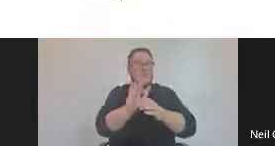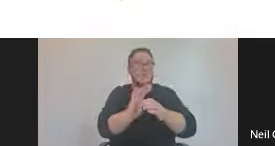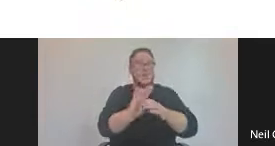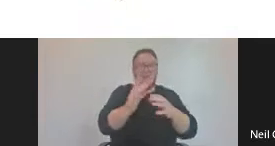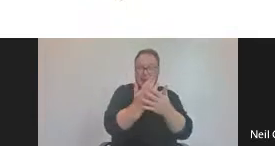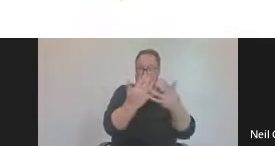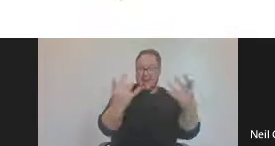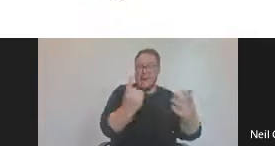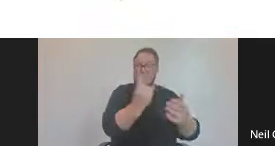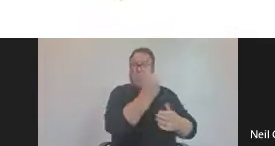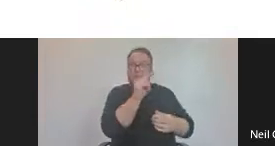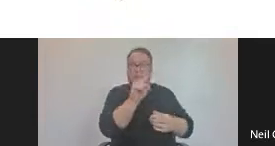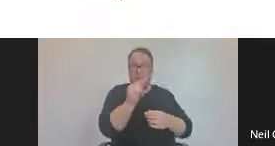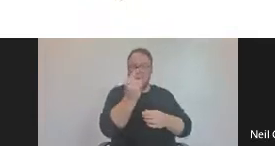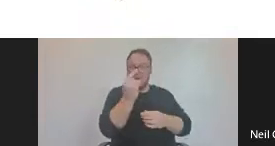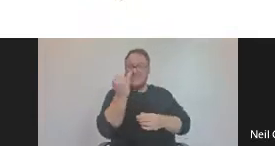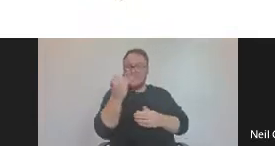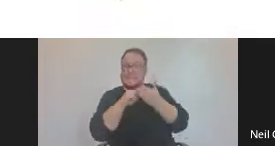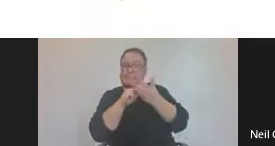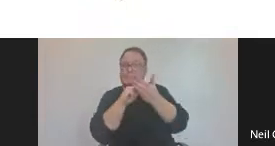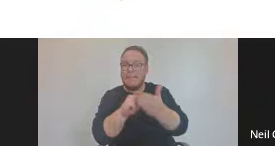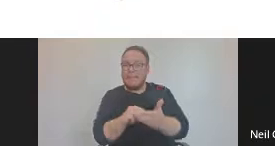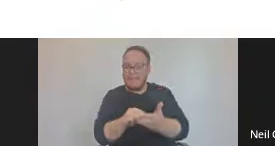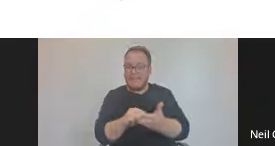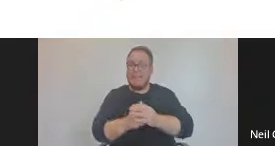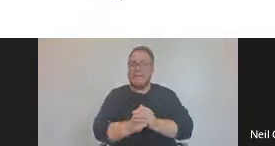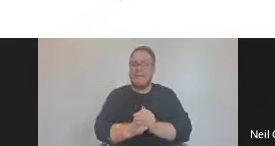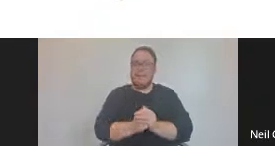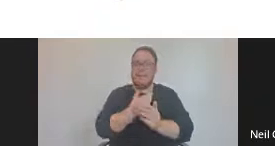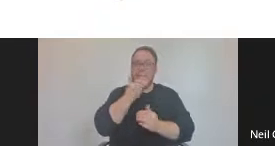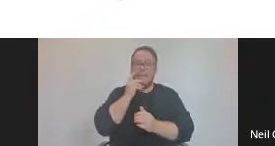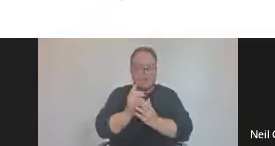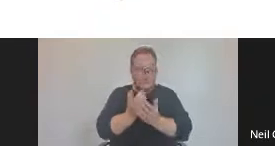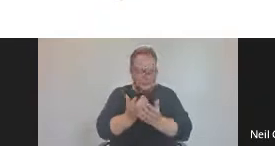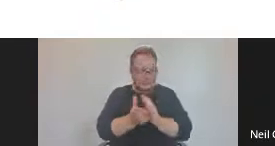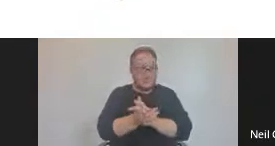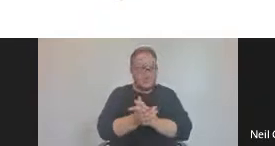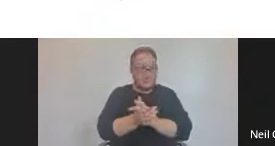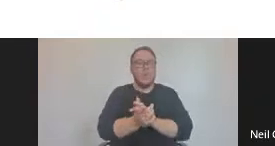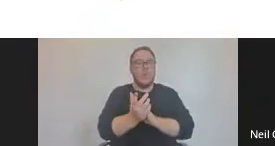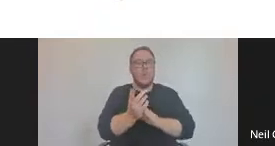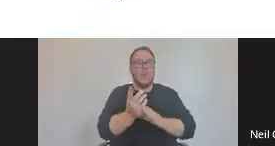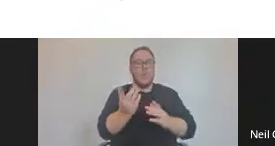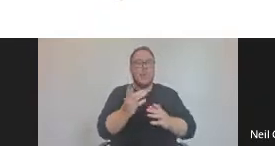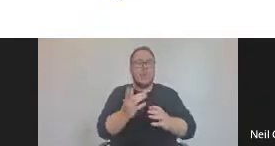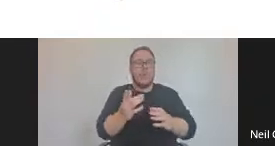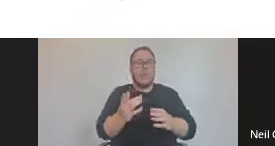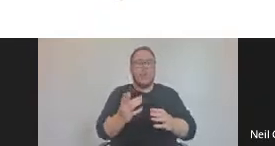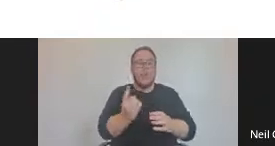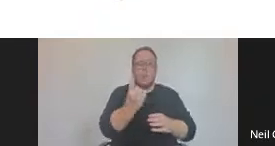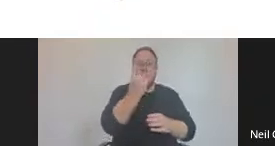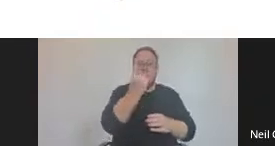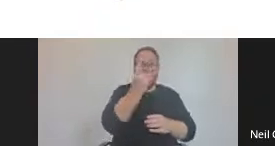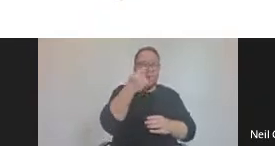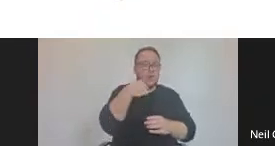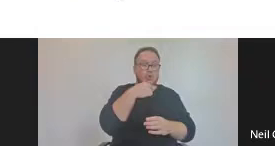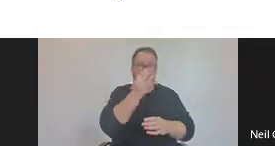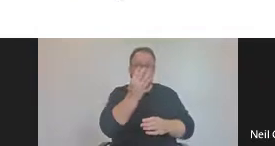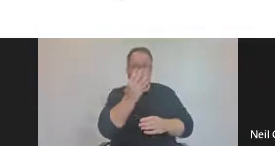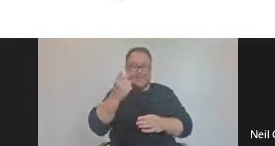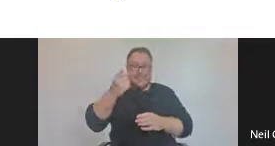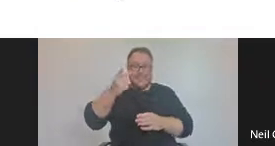million. So as part of our health and care system, we have 147 general practices, which